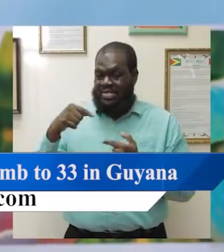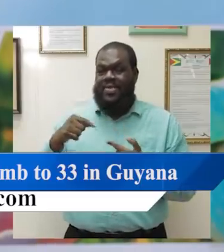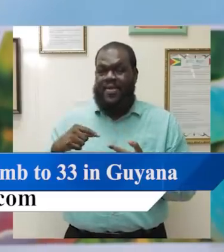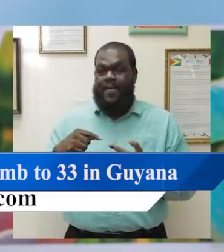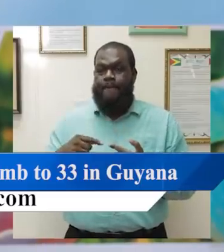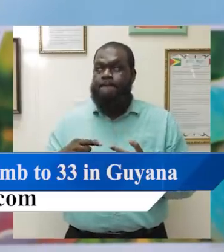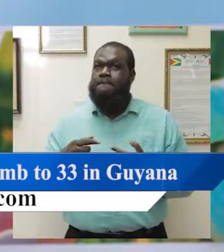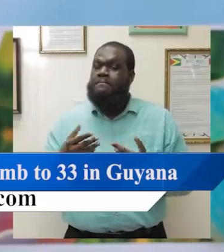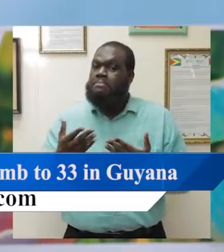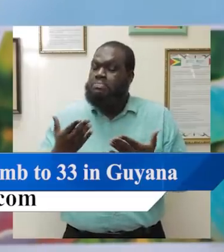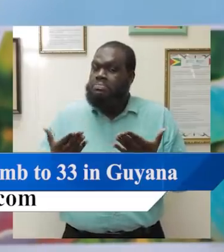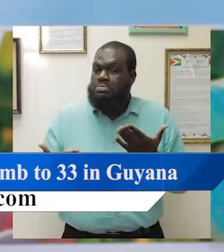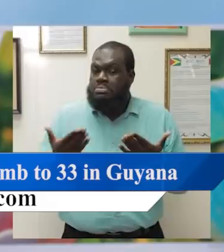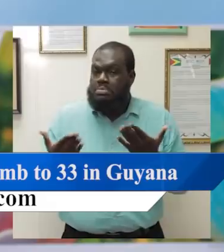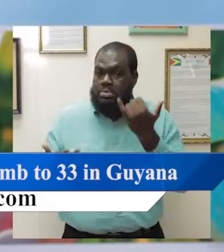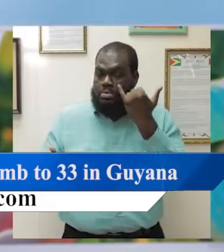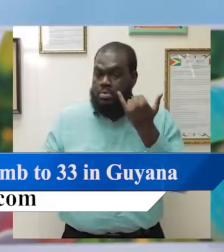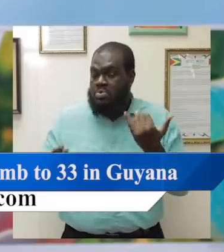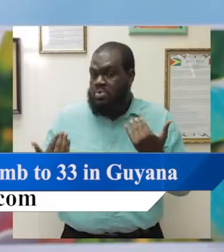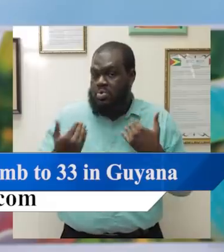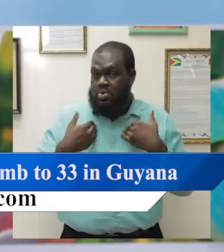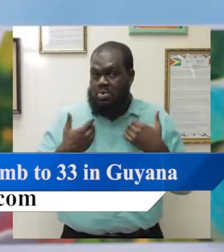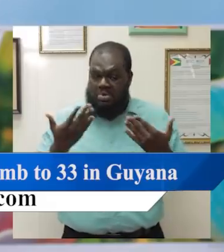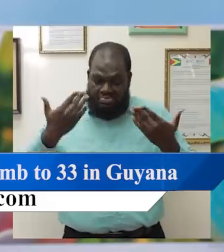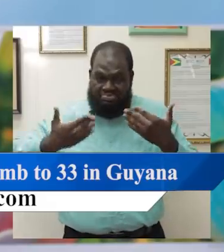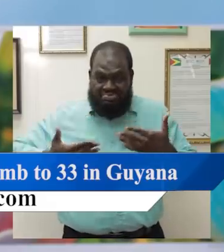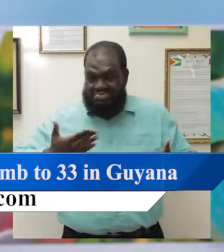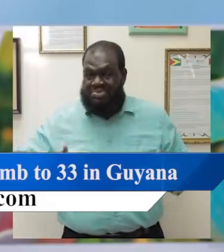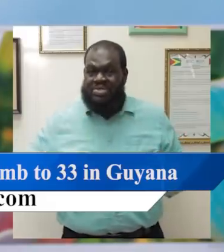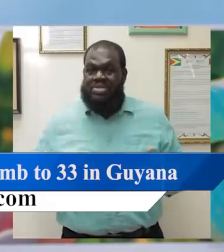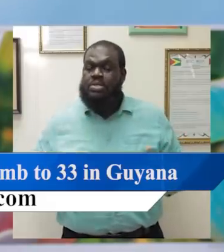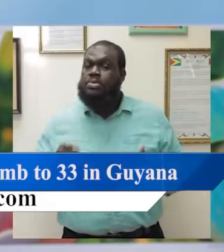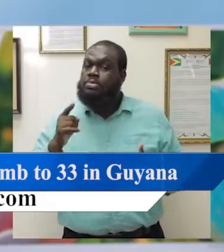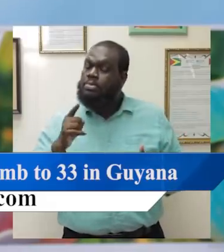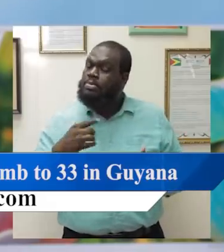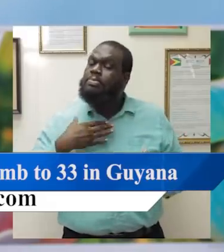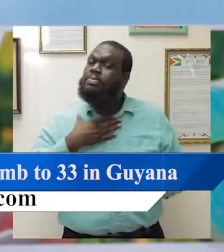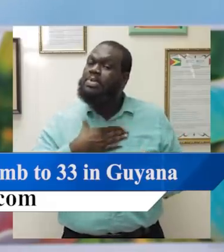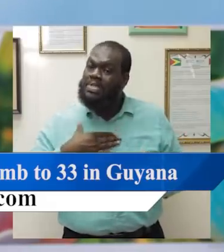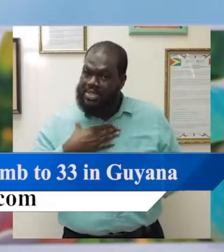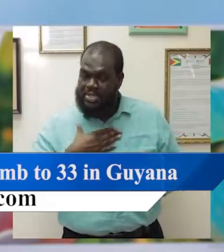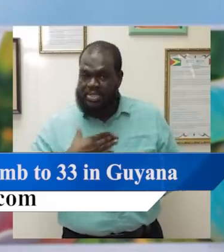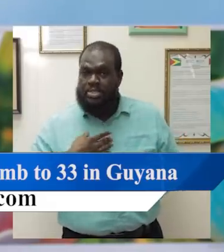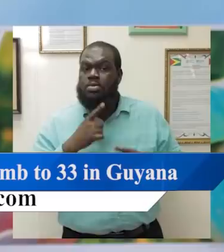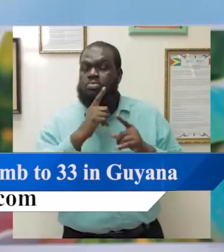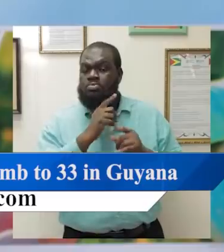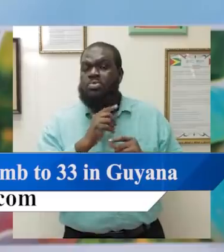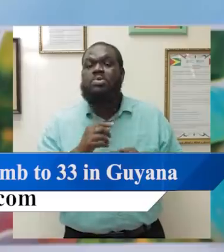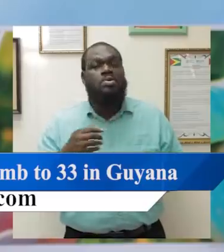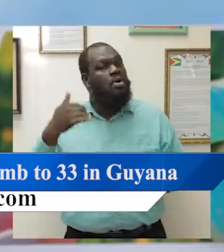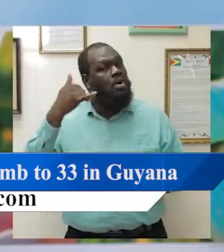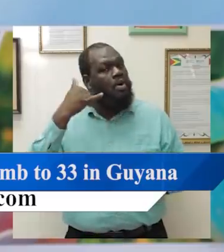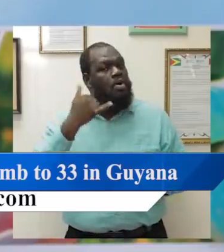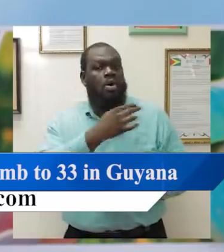If you have signs and symptoms suggestive of this disease, you should seek medical care early